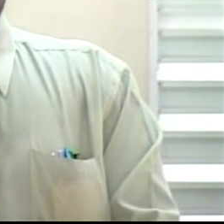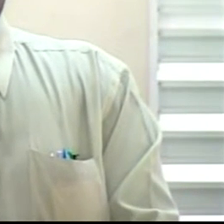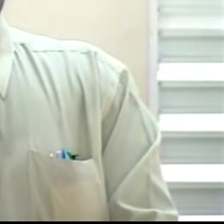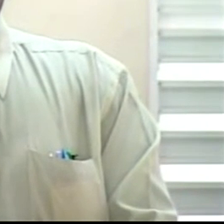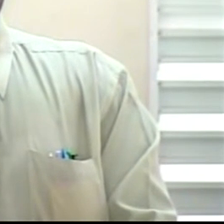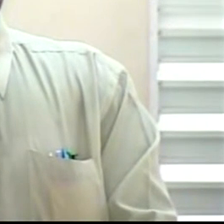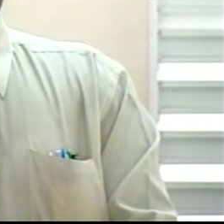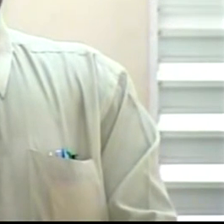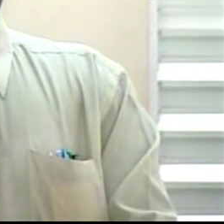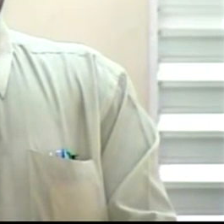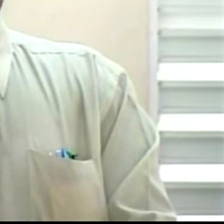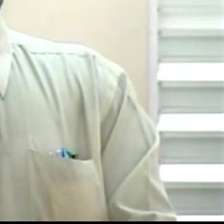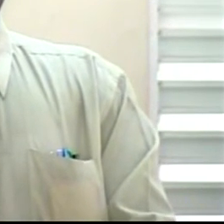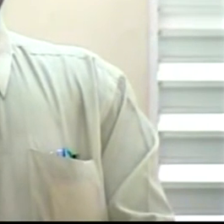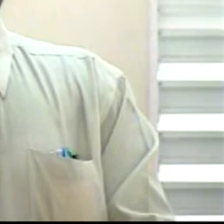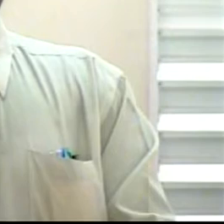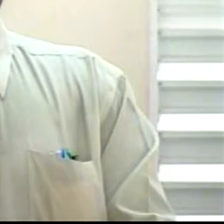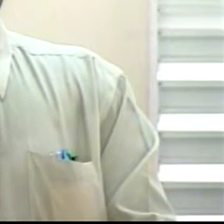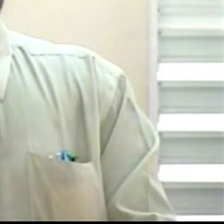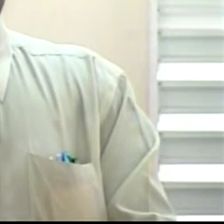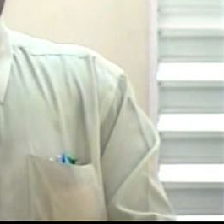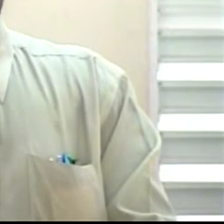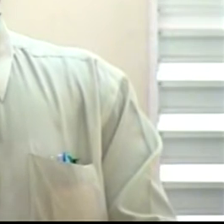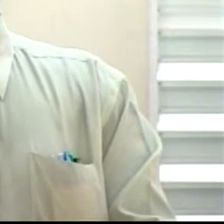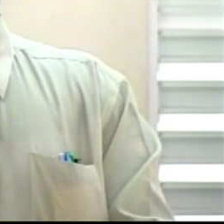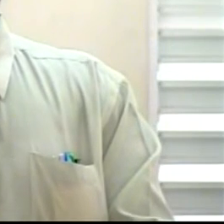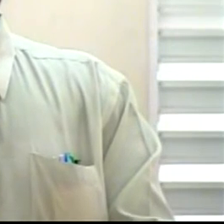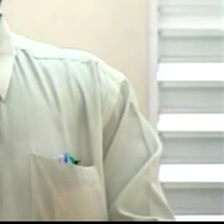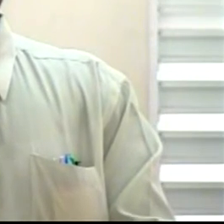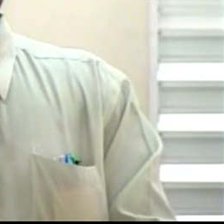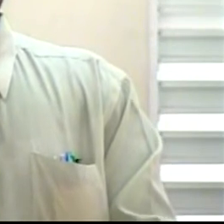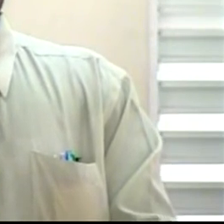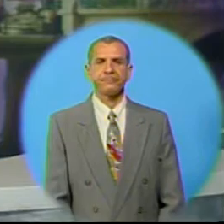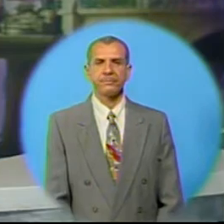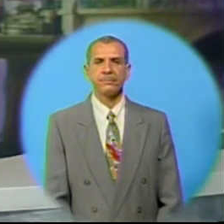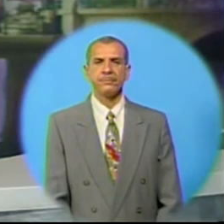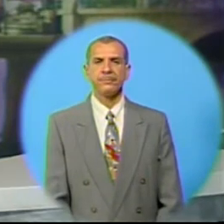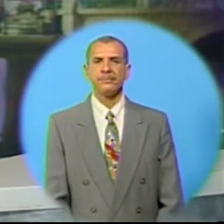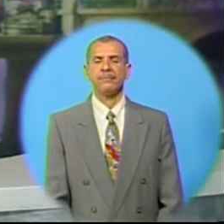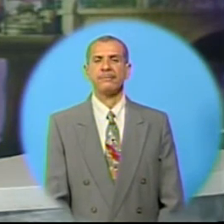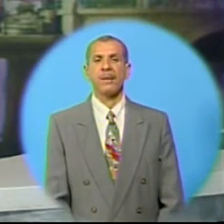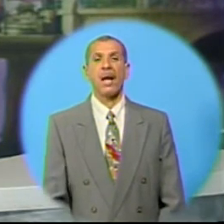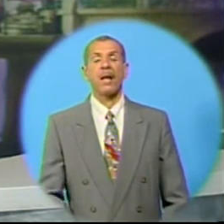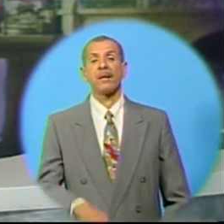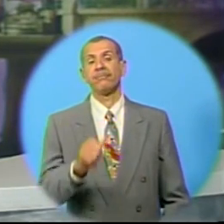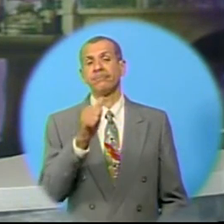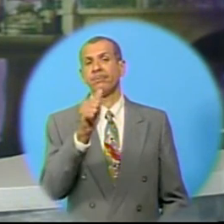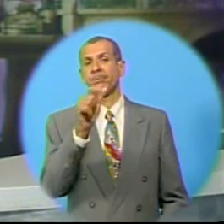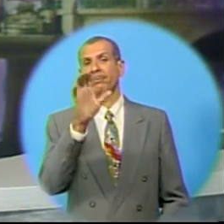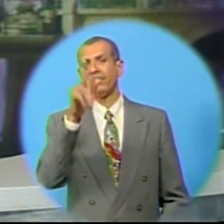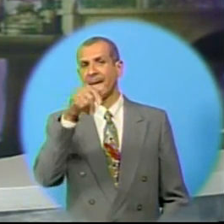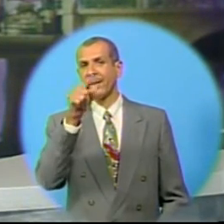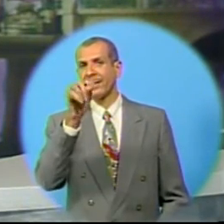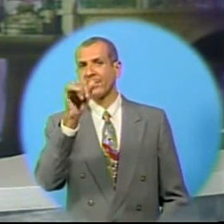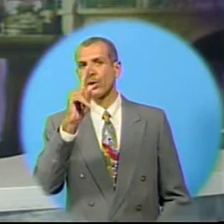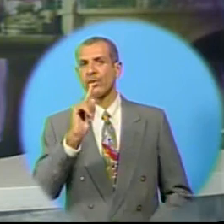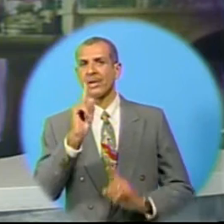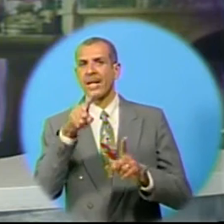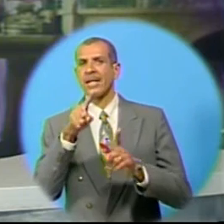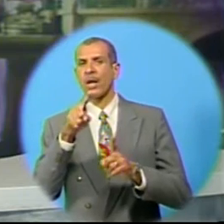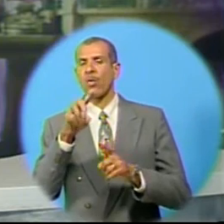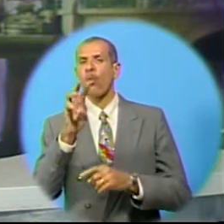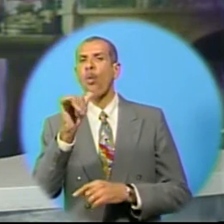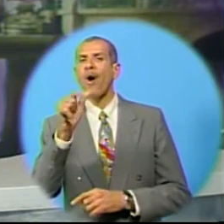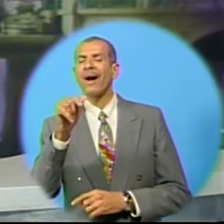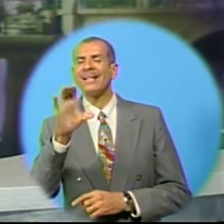early in your child's educational process. Patients attending Ward C9 at the Queen